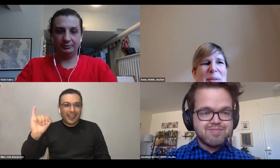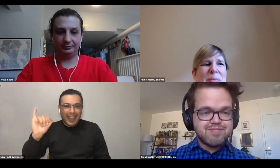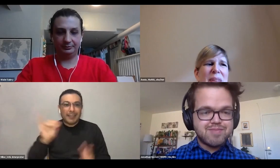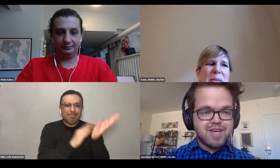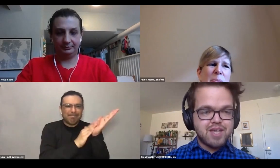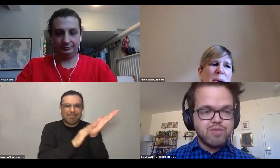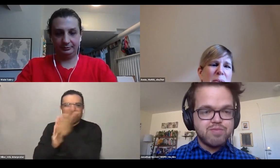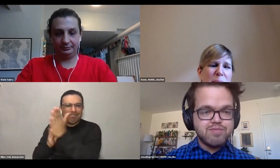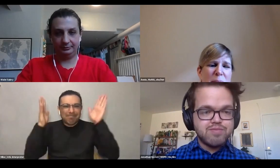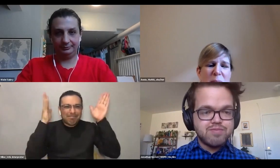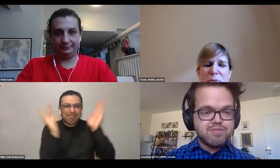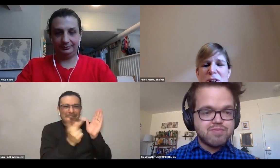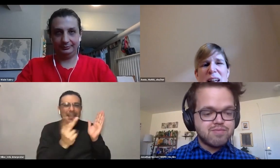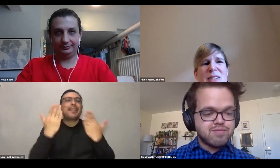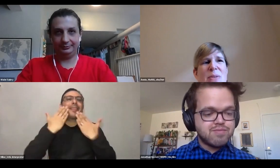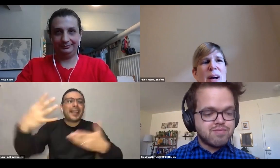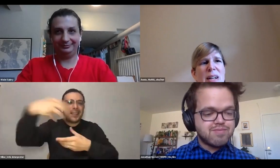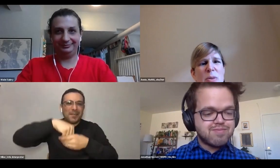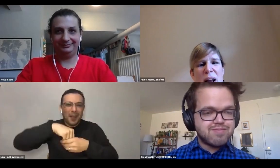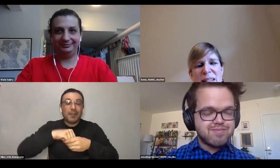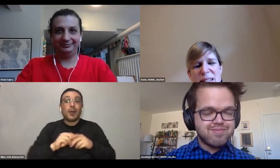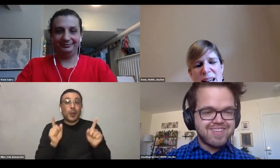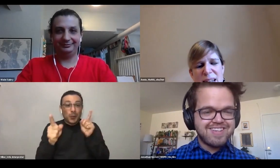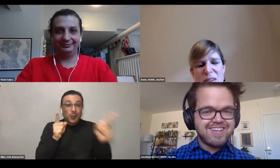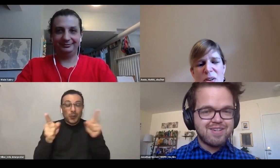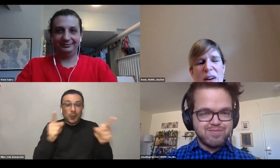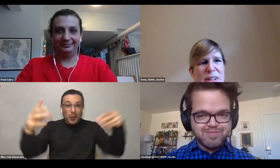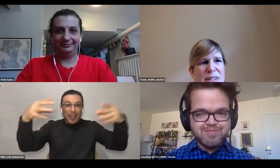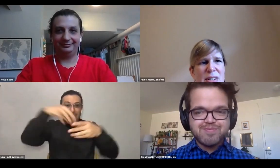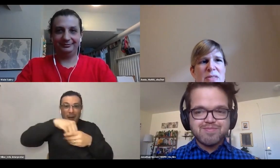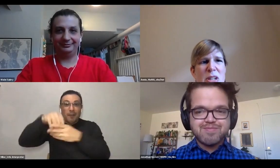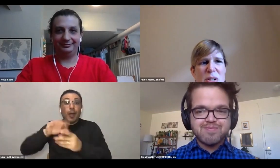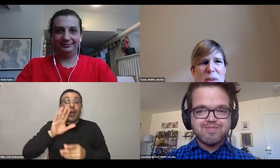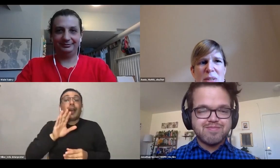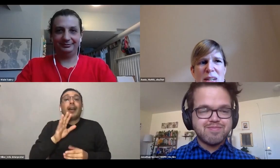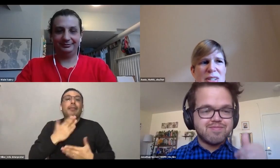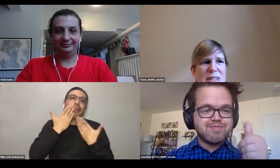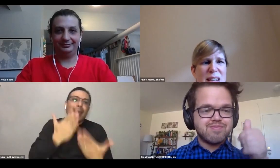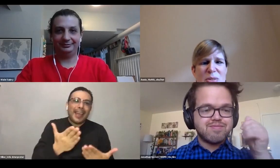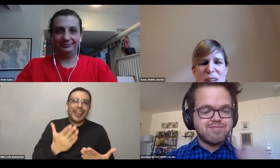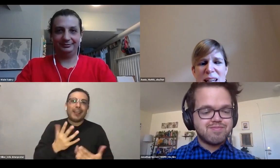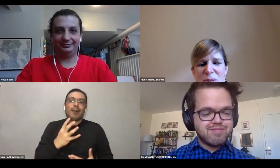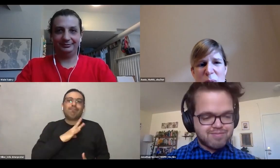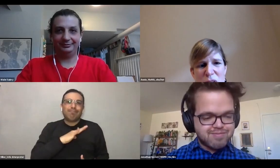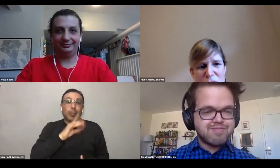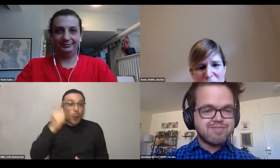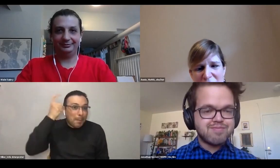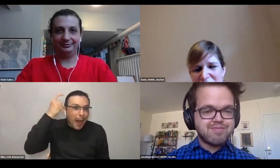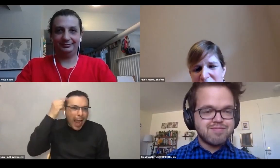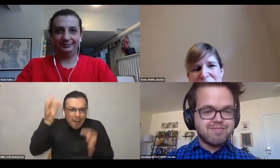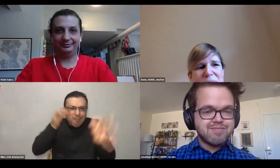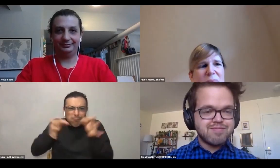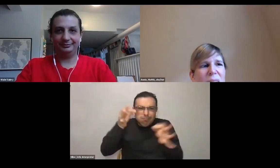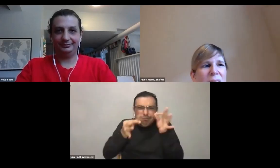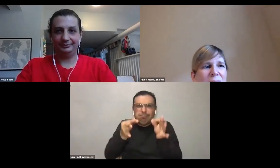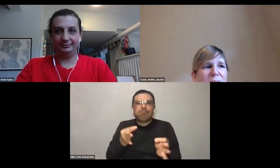And thank you. We appreciate you and your brains and your offerings and your information and recommendations today. So thank you so much for joining